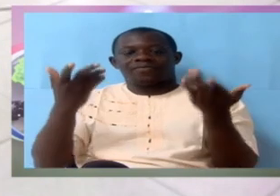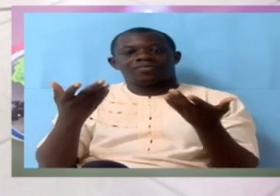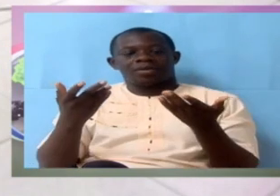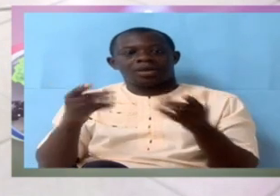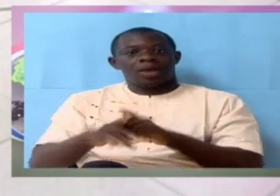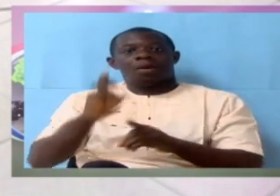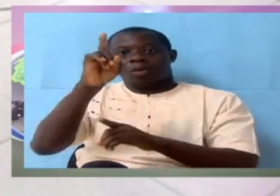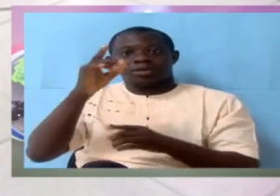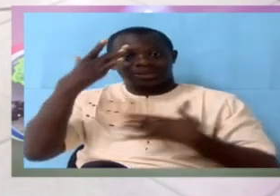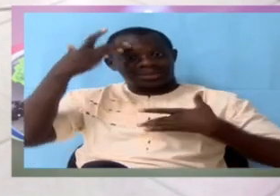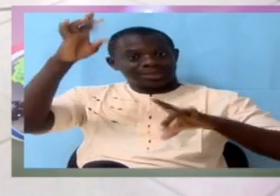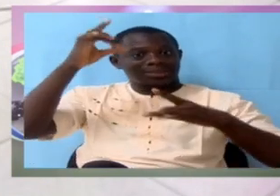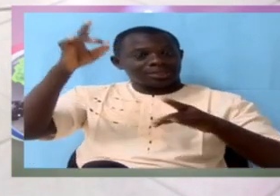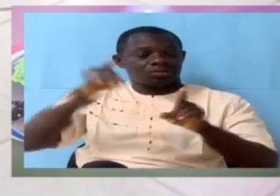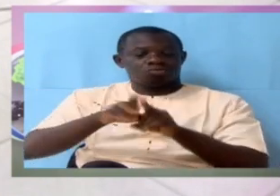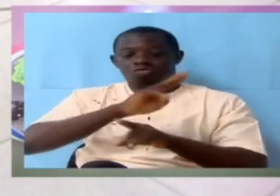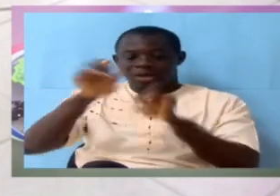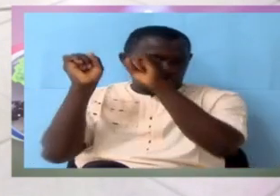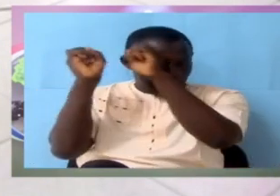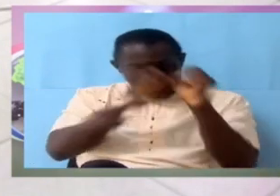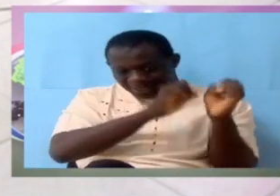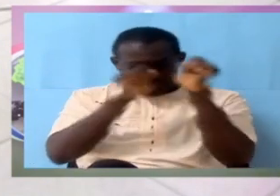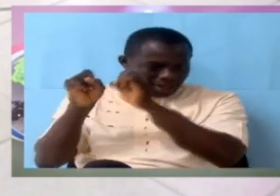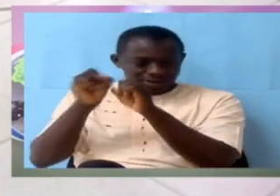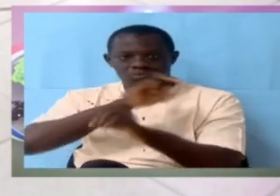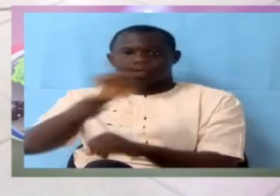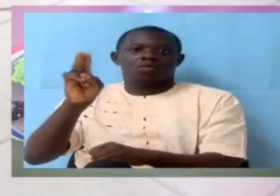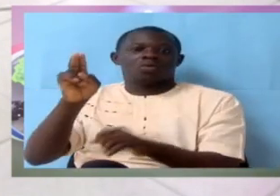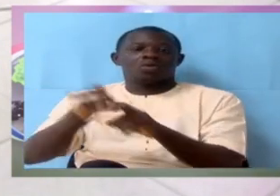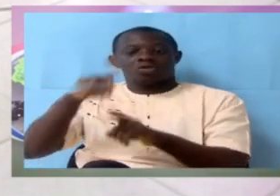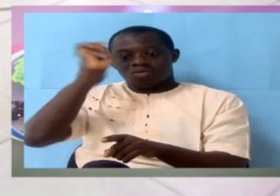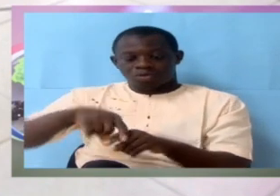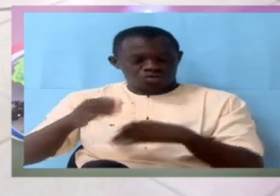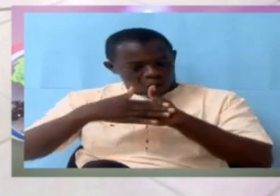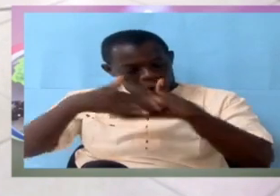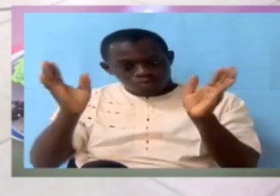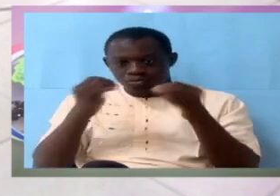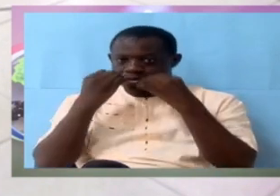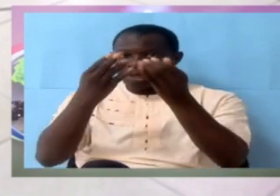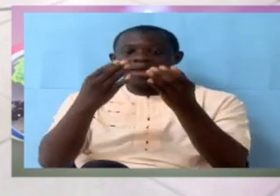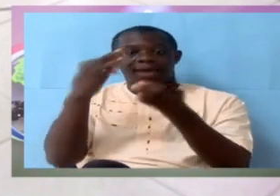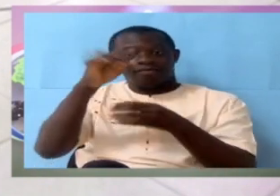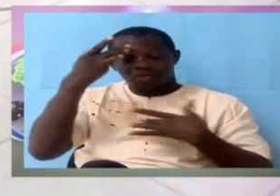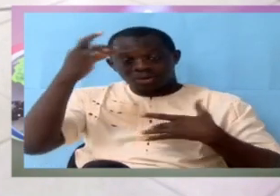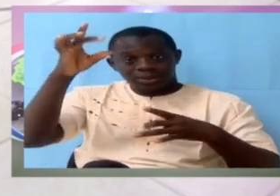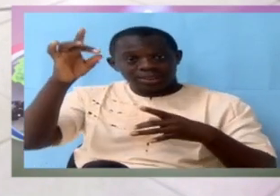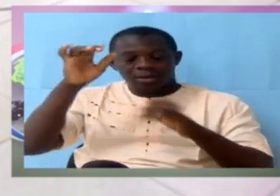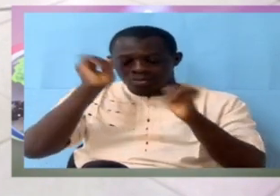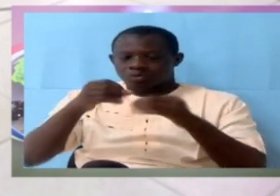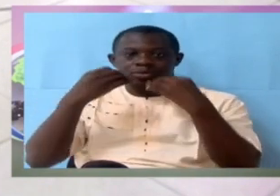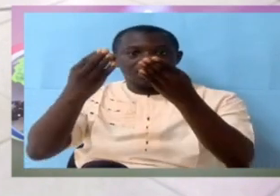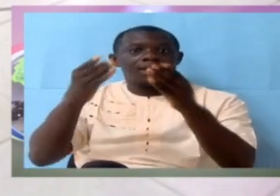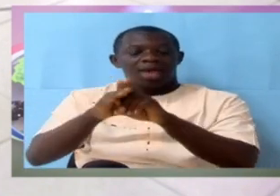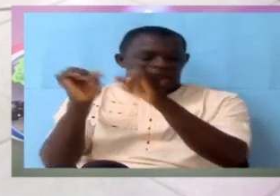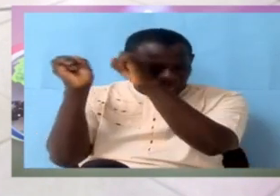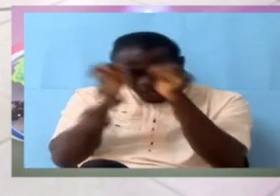But diseases or sickness shouldn't be hidden. You should sell it. If you're sick, you are sick. Don't hide it. Show it